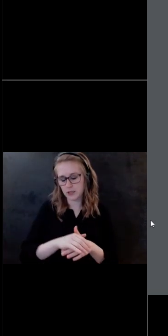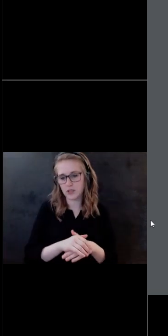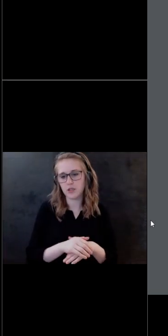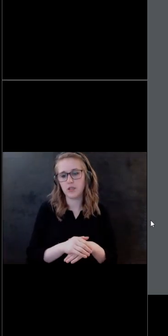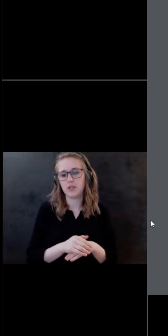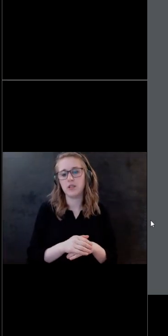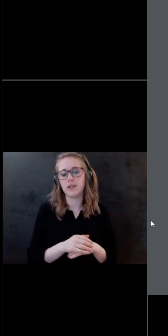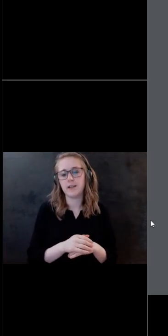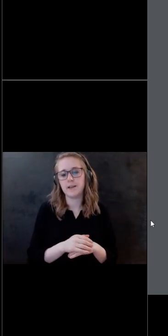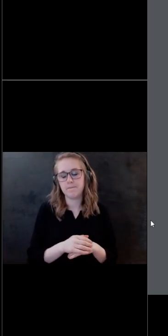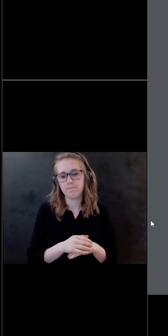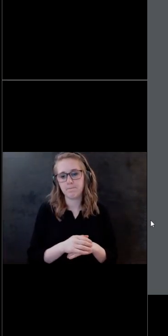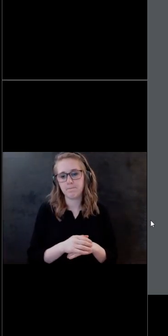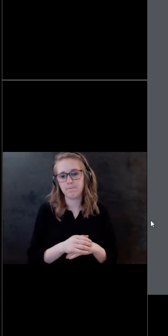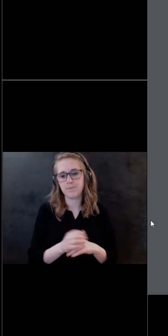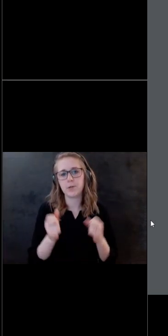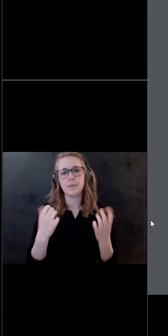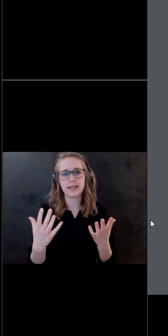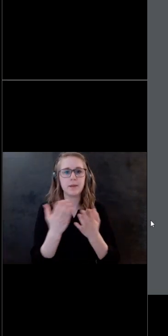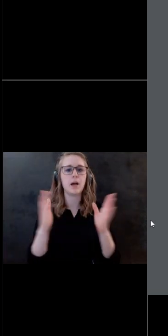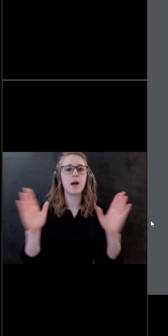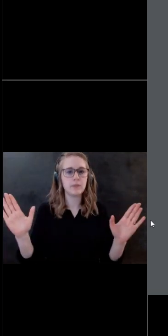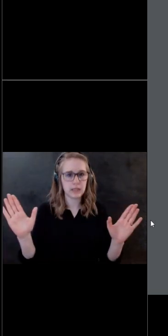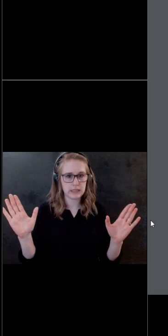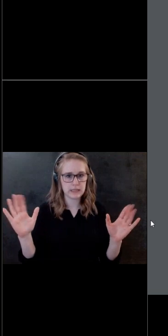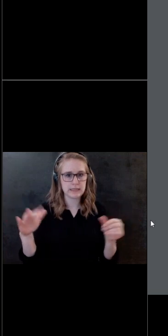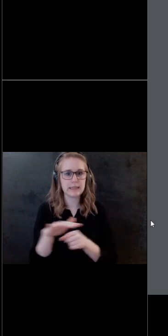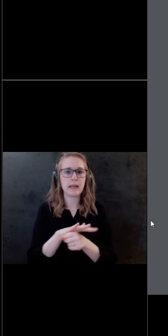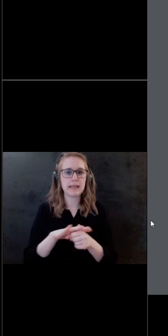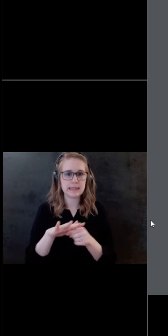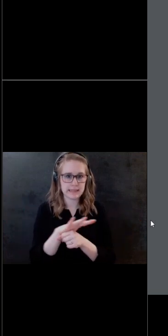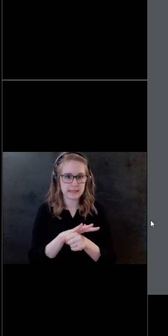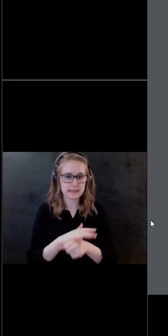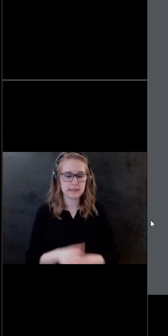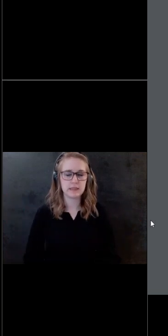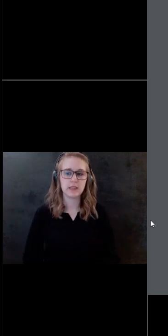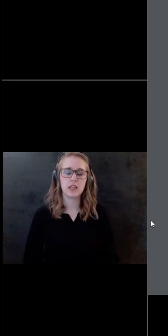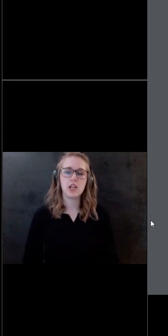there are lots of public open spaces.